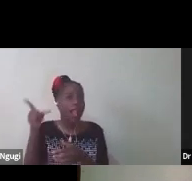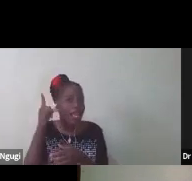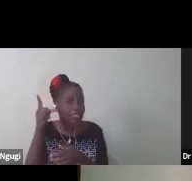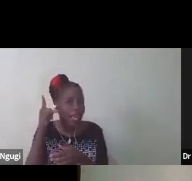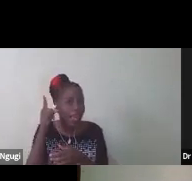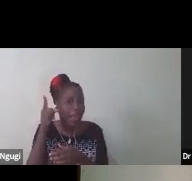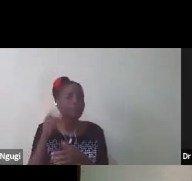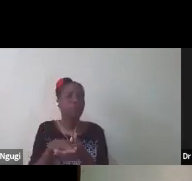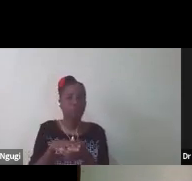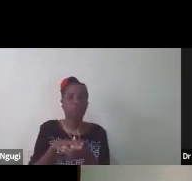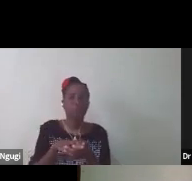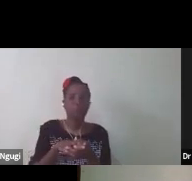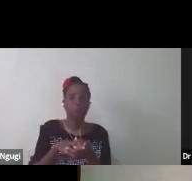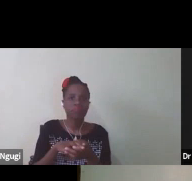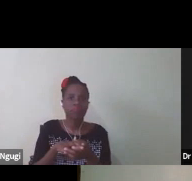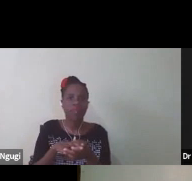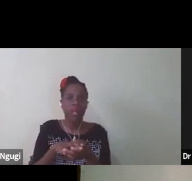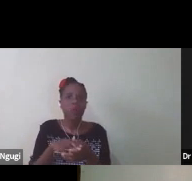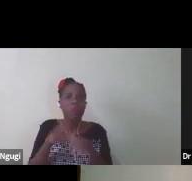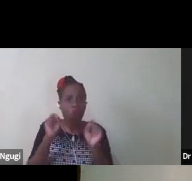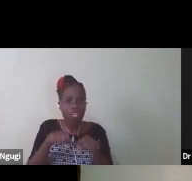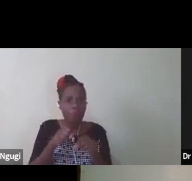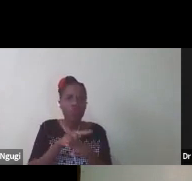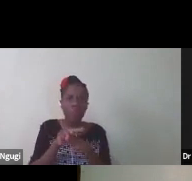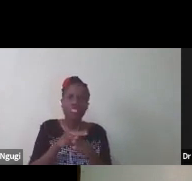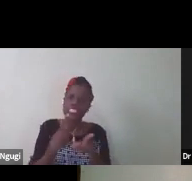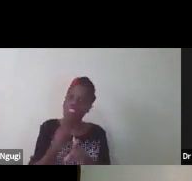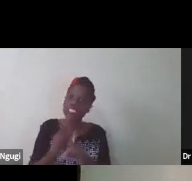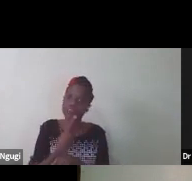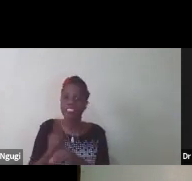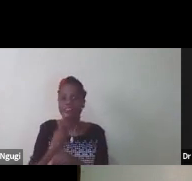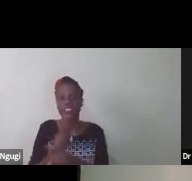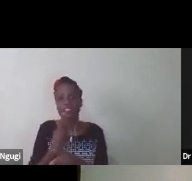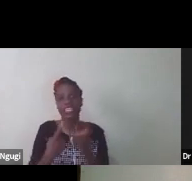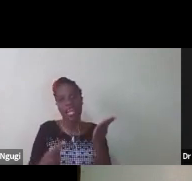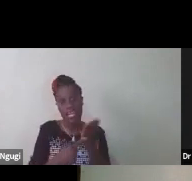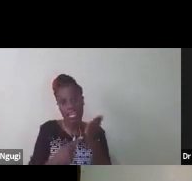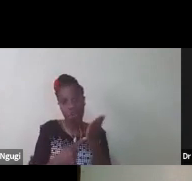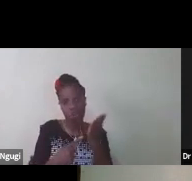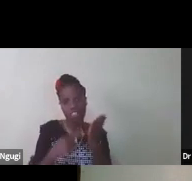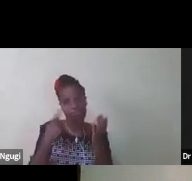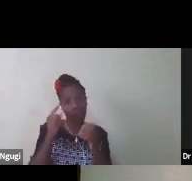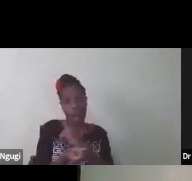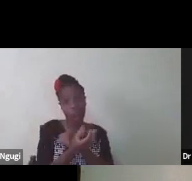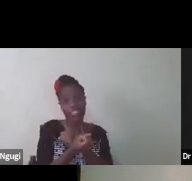to them using the any of the form of telecounseling